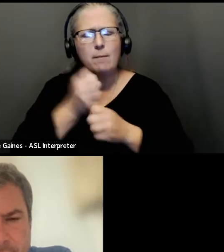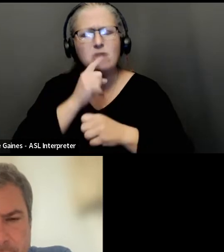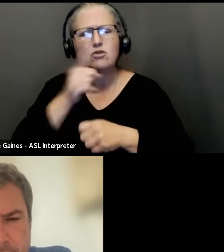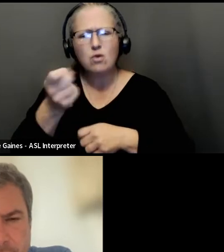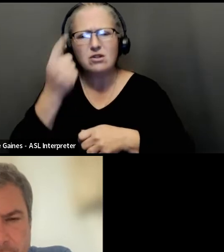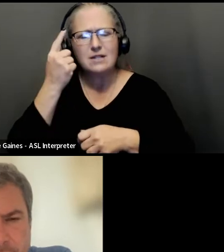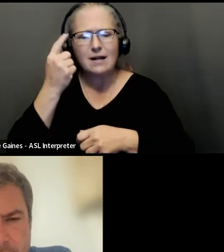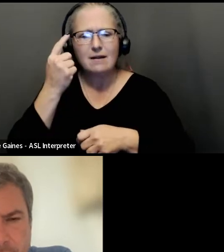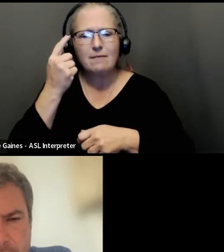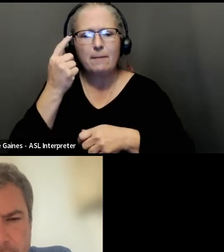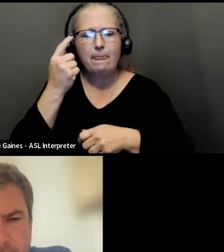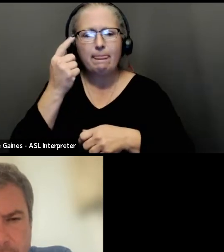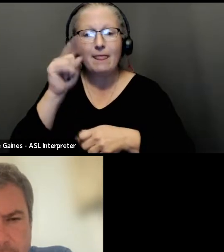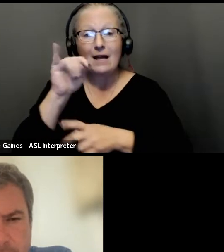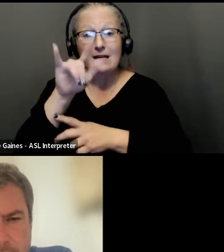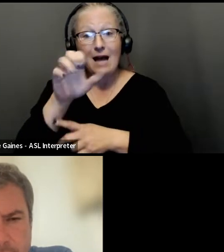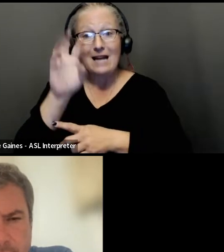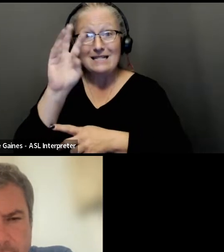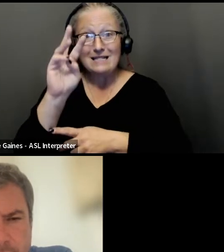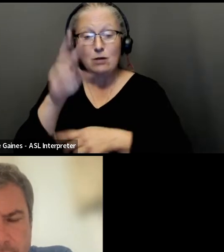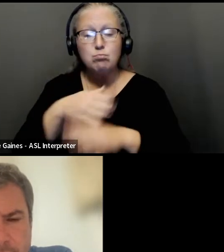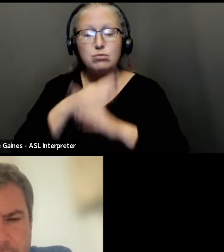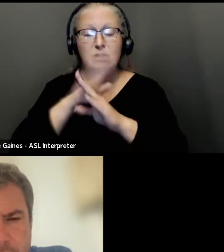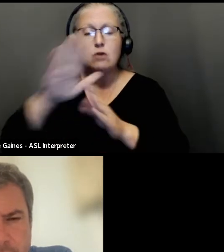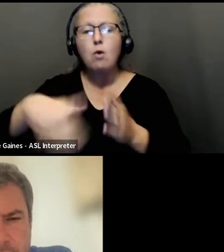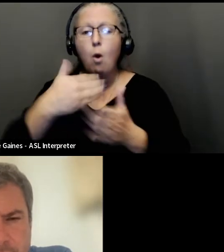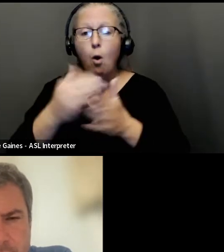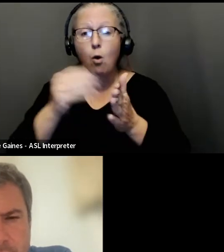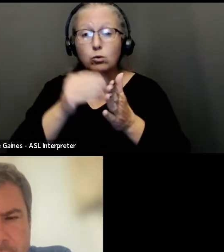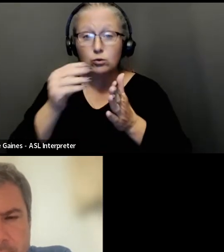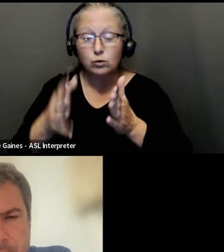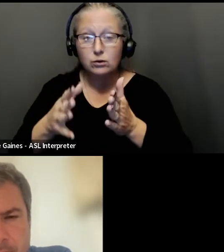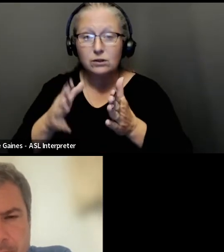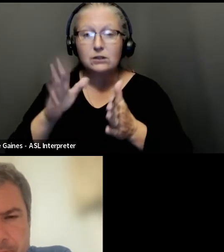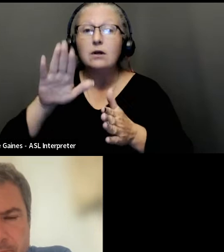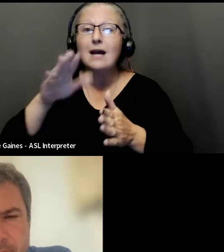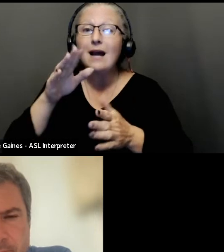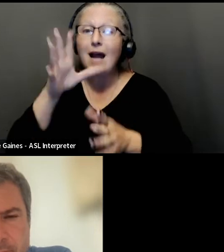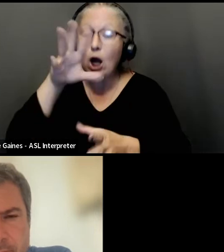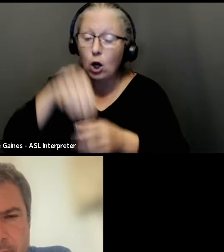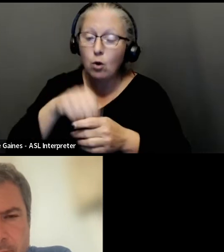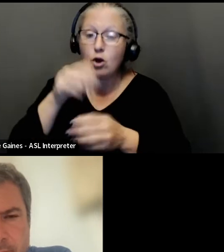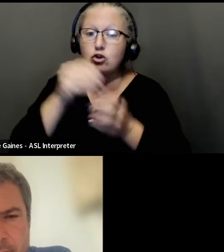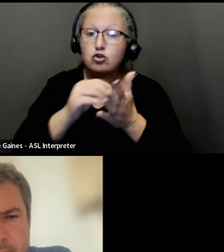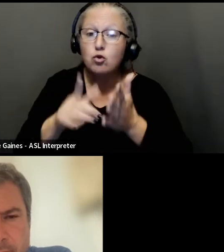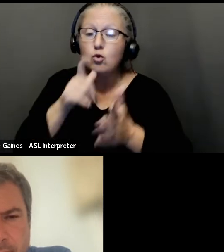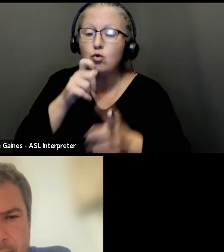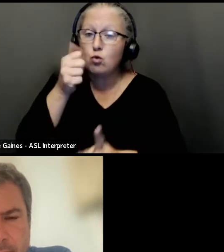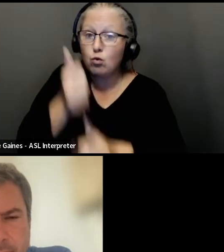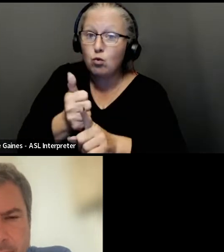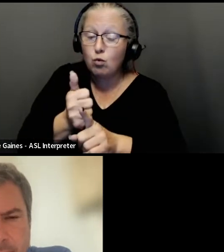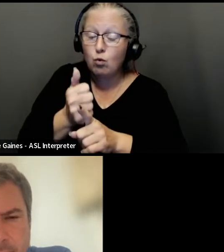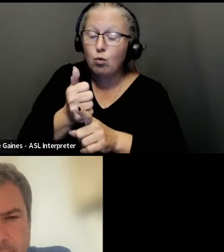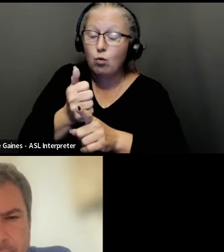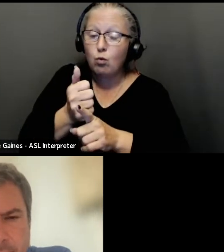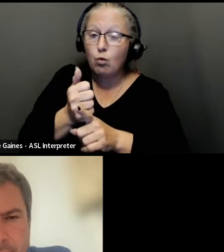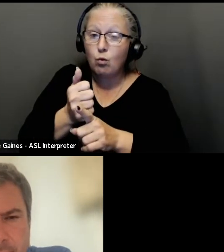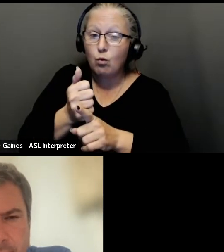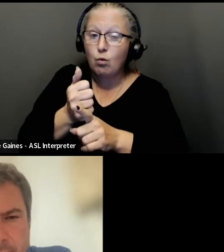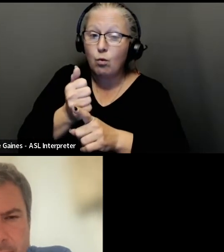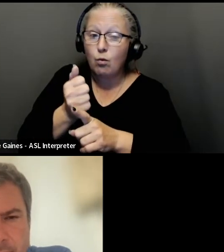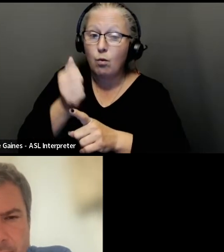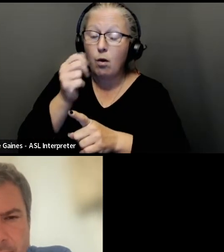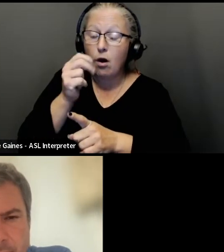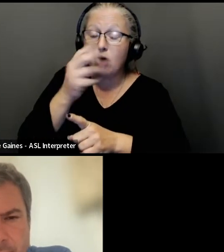this, Title VI protects all students, including students who are perceived to be Jewish,